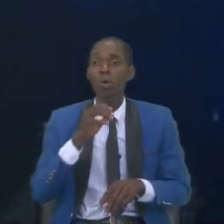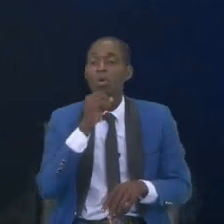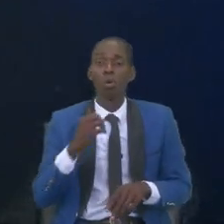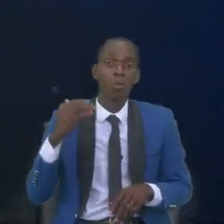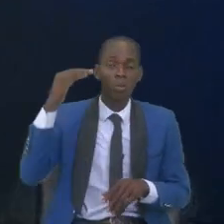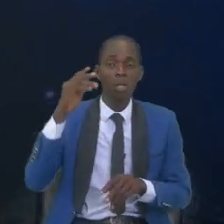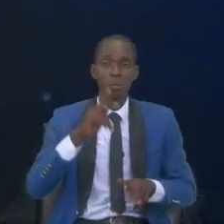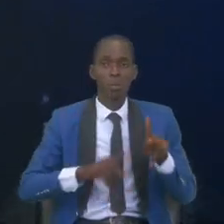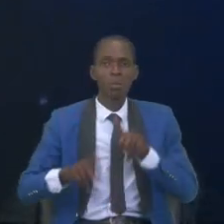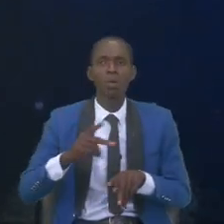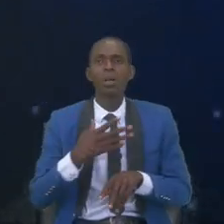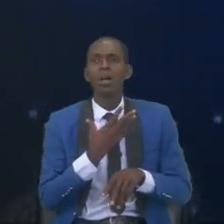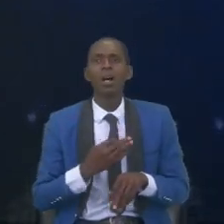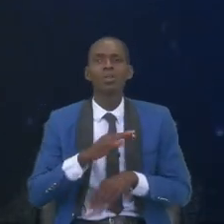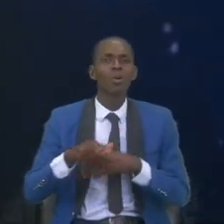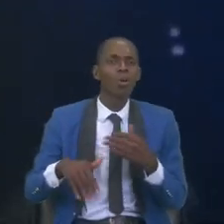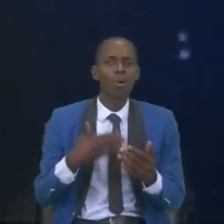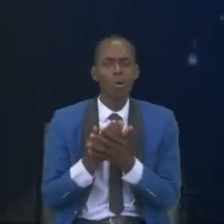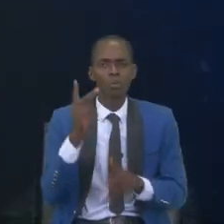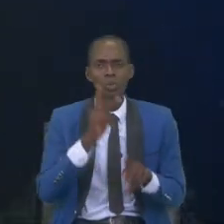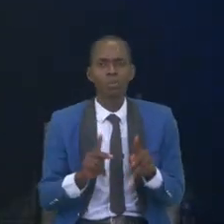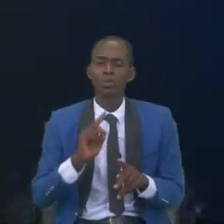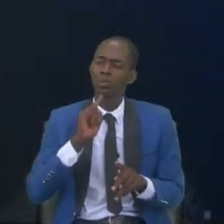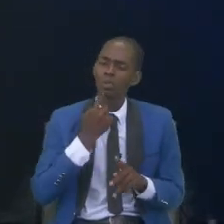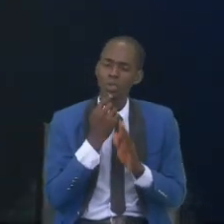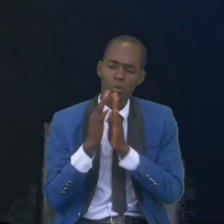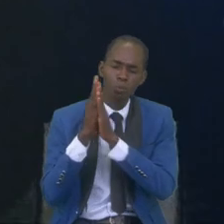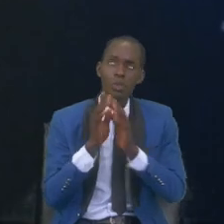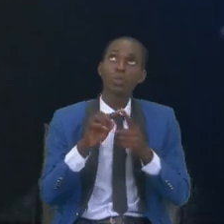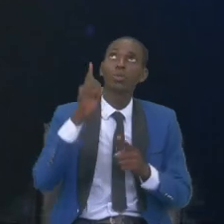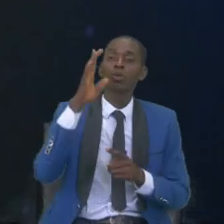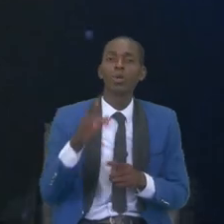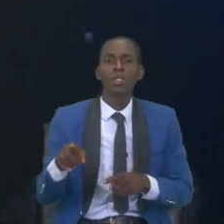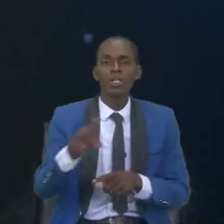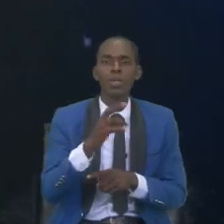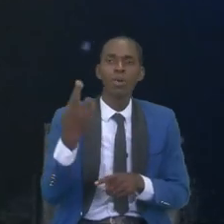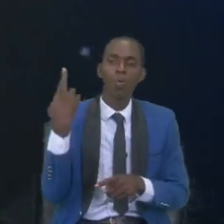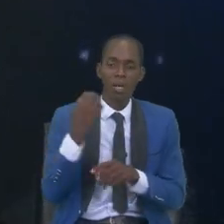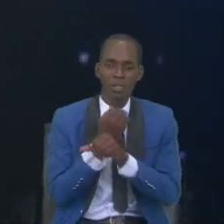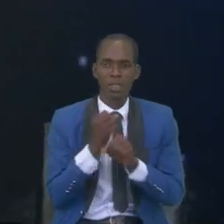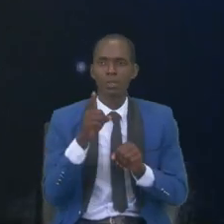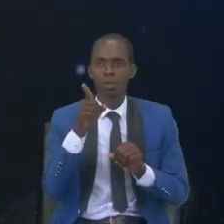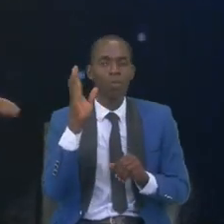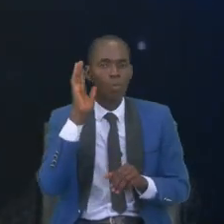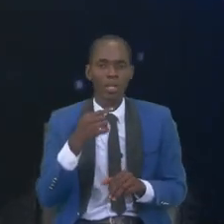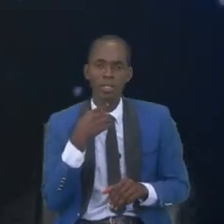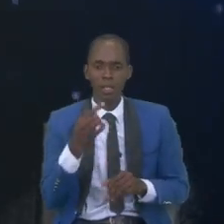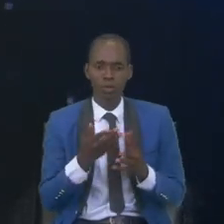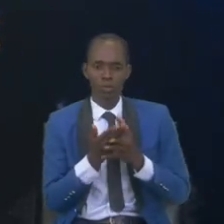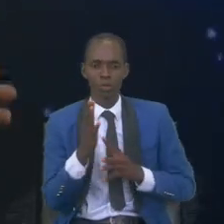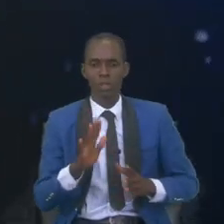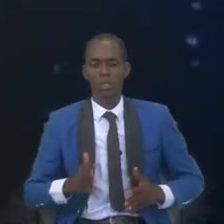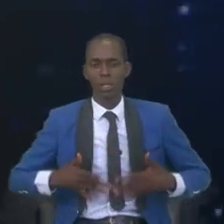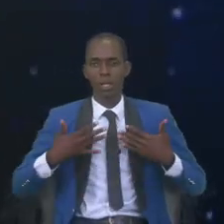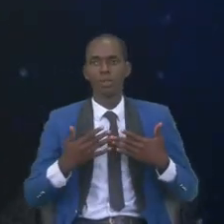the people sought the face of the Lord, they were saved. And you could tell their lives, you could tell things